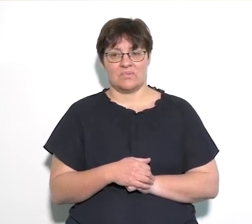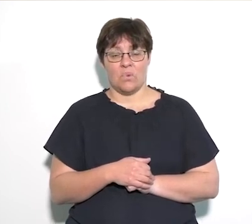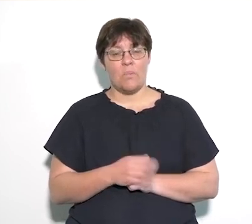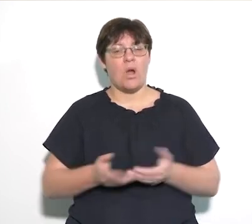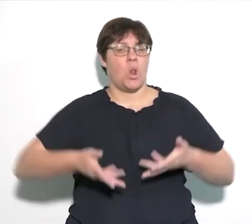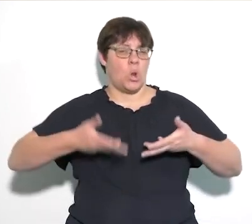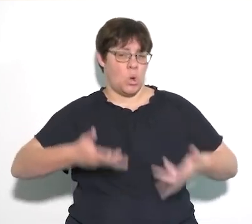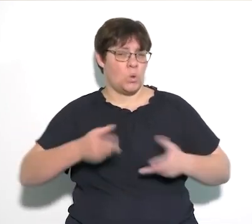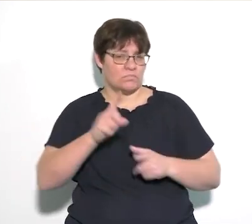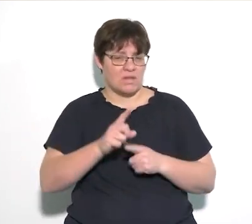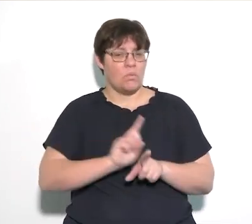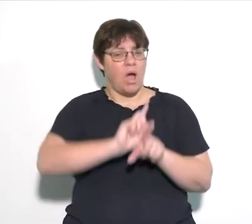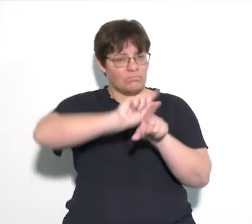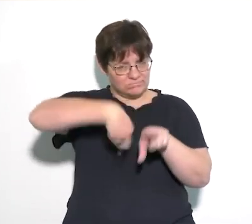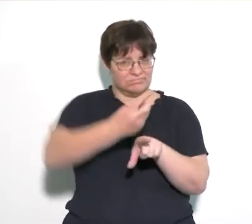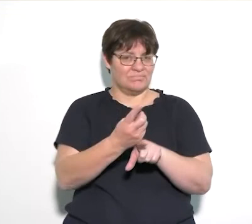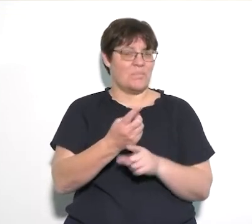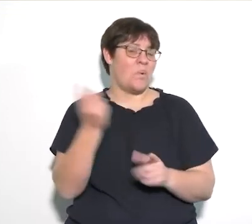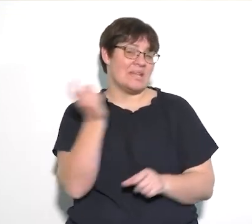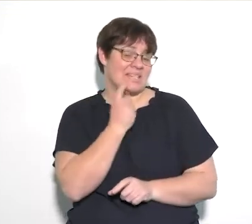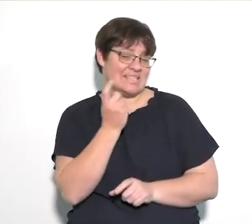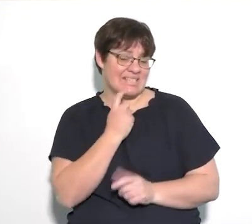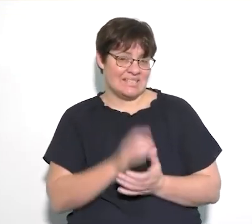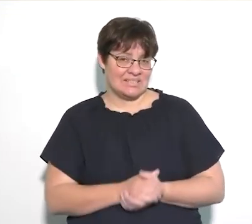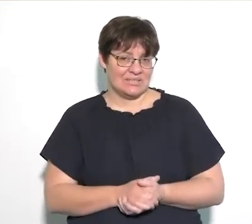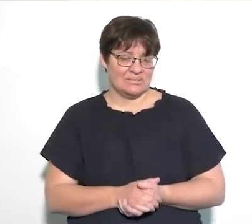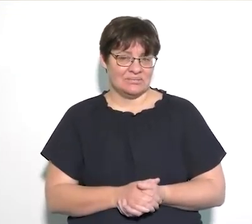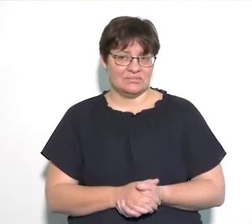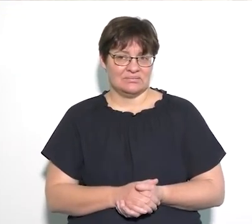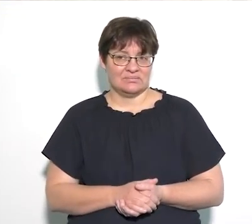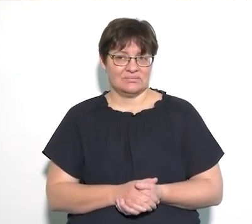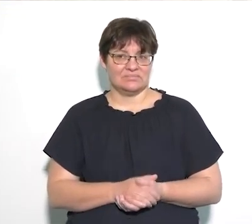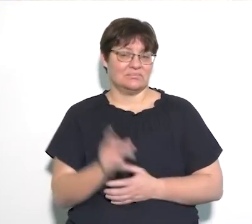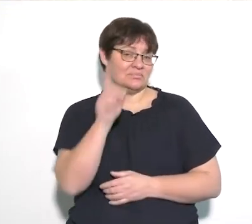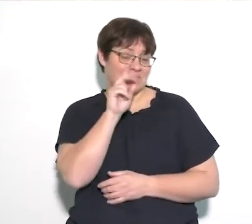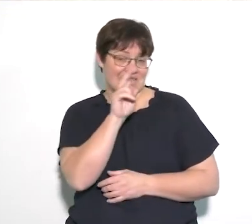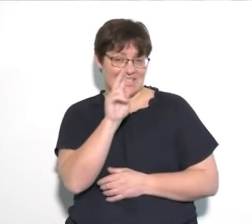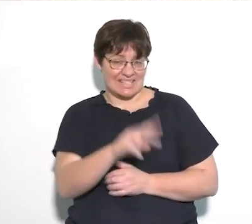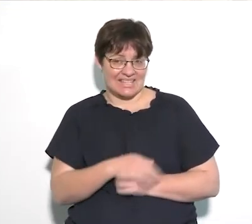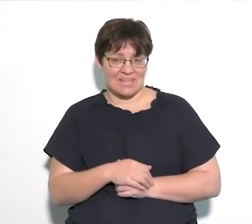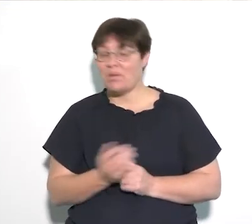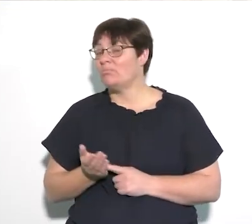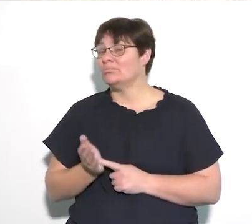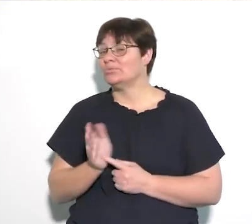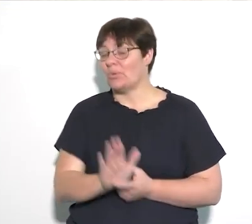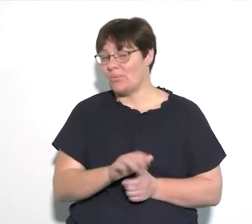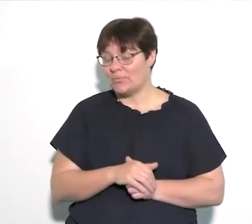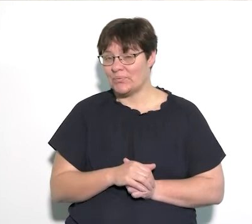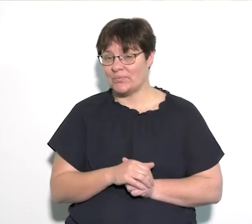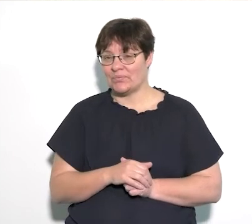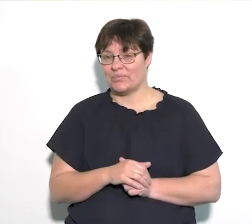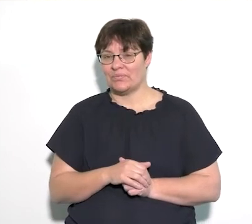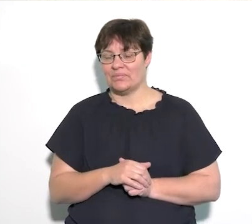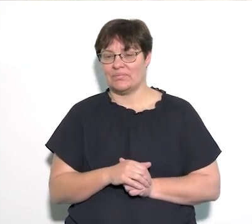Don't make it too tight so that it's easier to spin. Let's see, let's